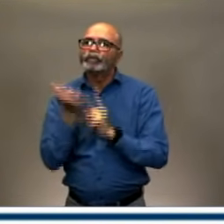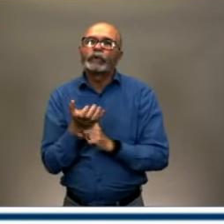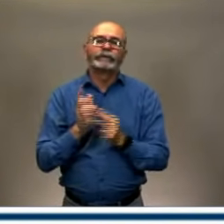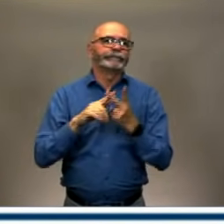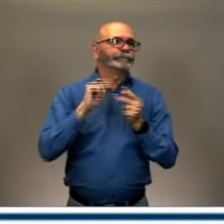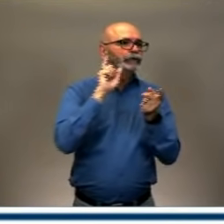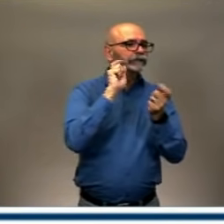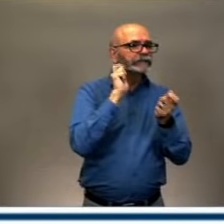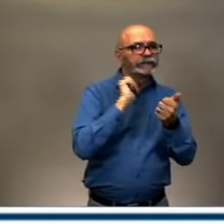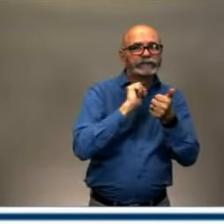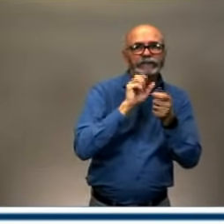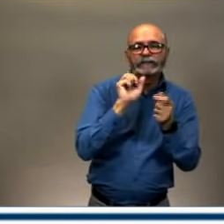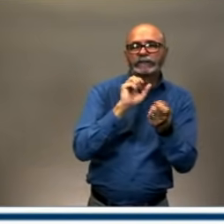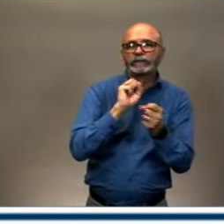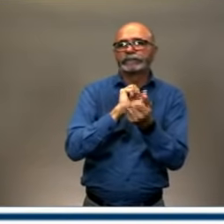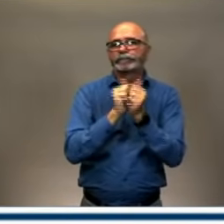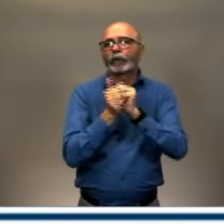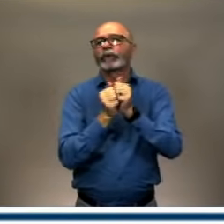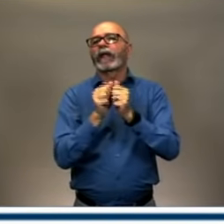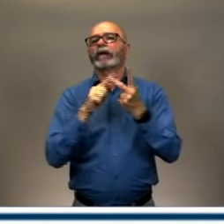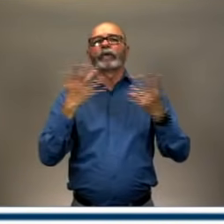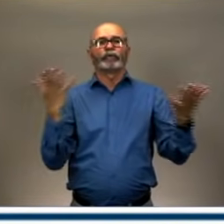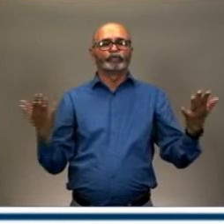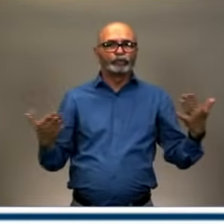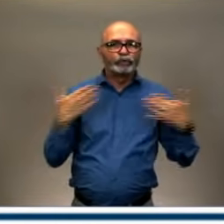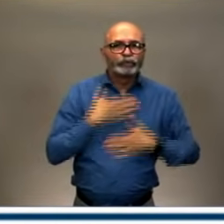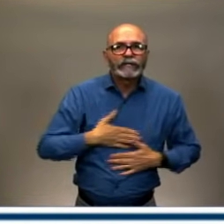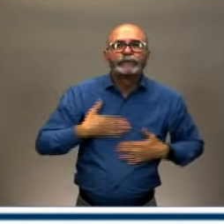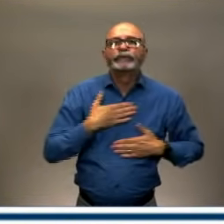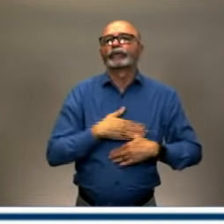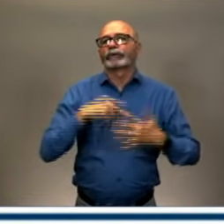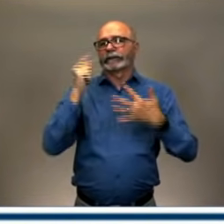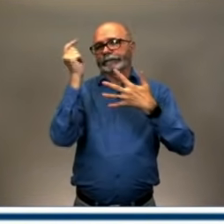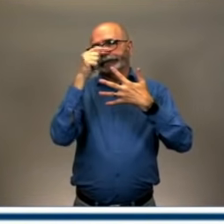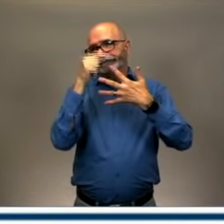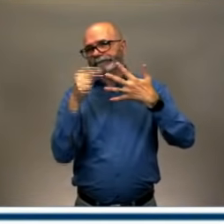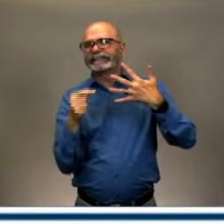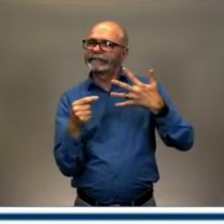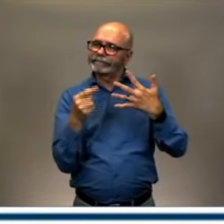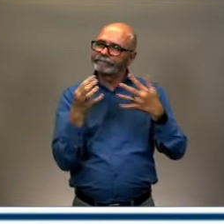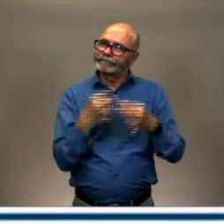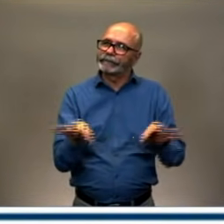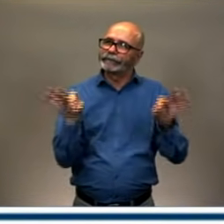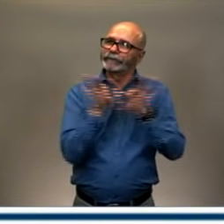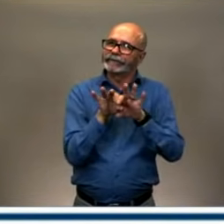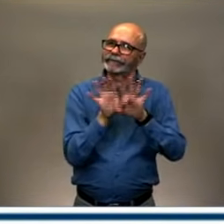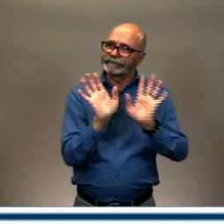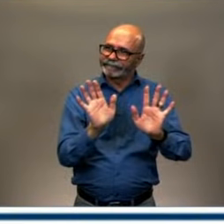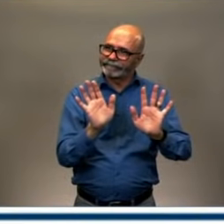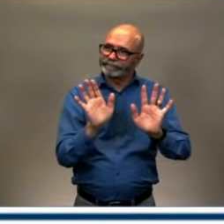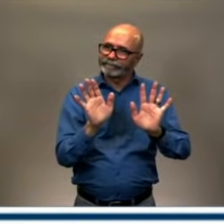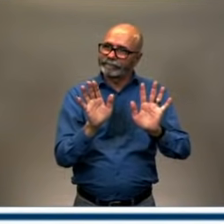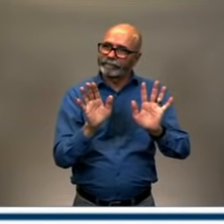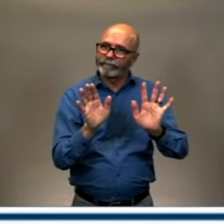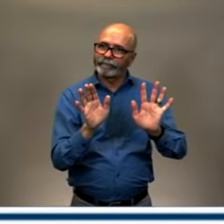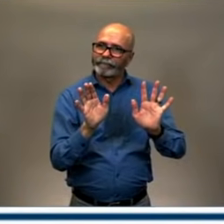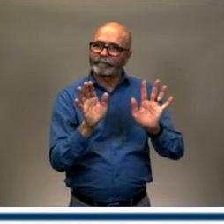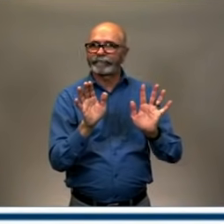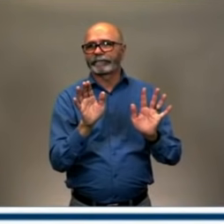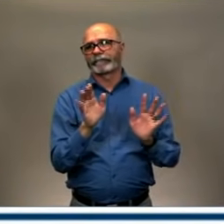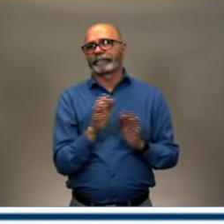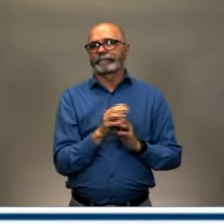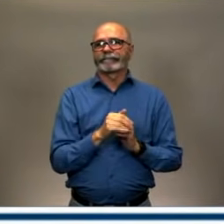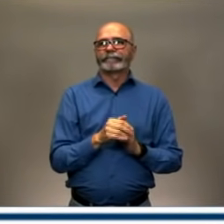recreation events. And if it so happens that those also allow higher levels of hockey to play, great, but we're not going to do things specifically